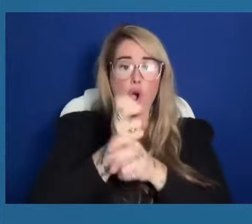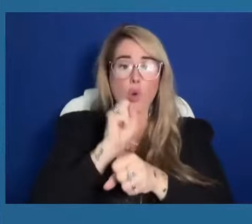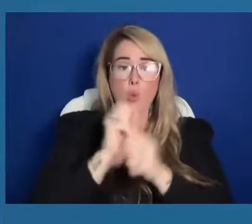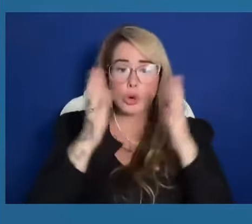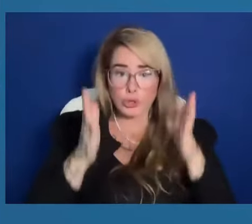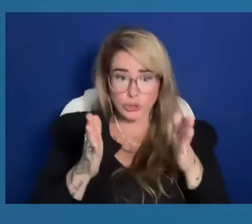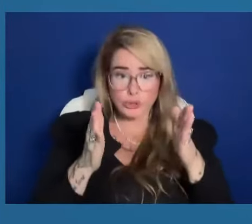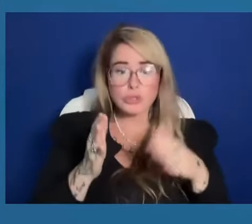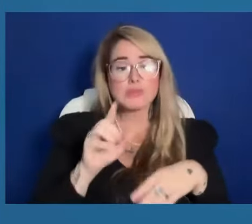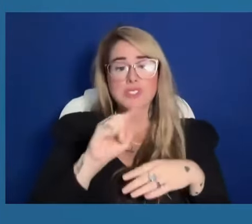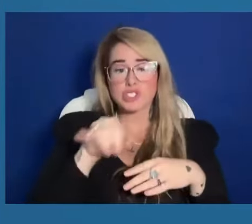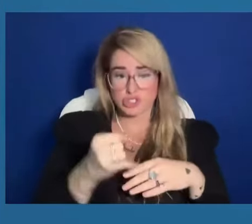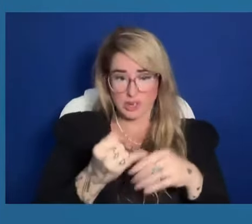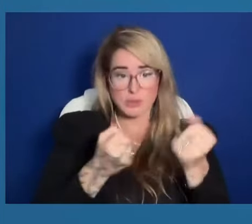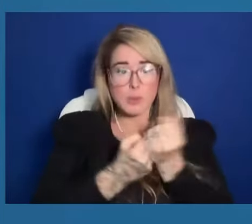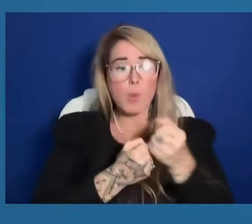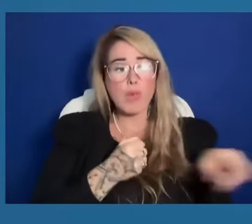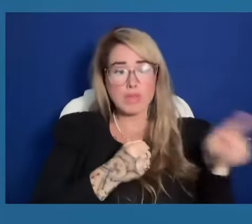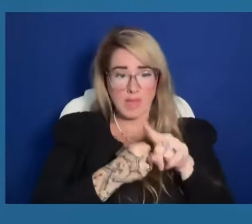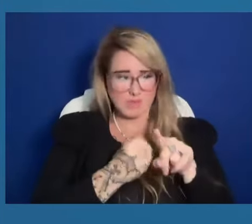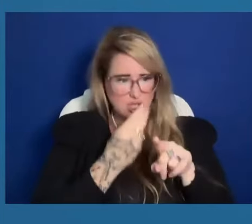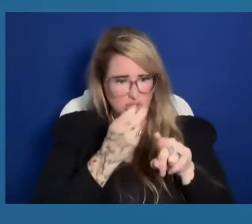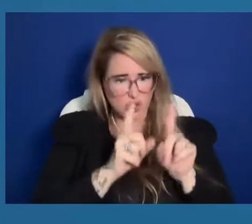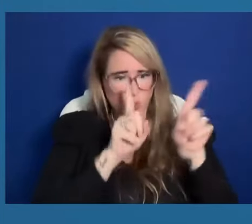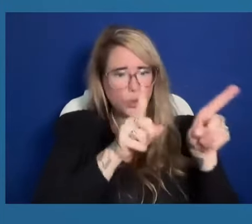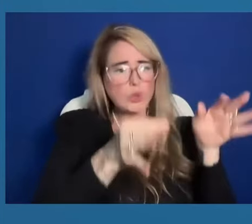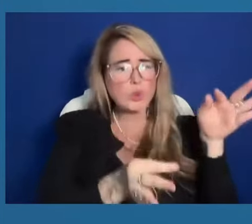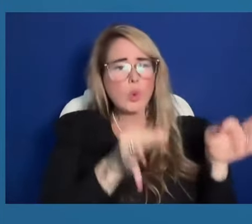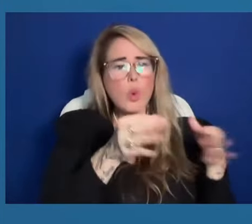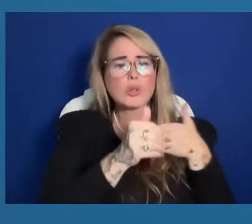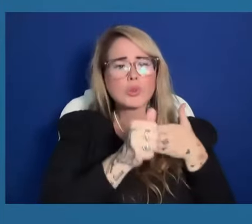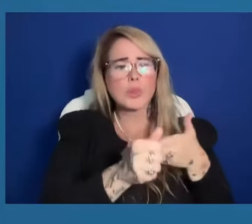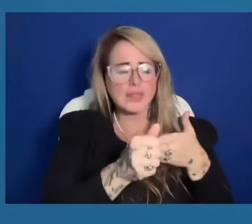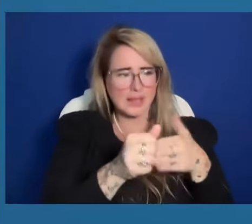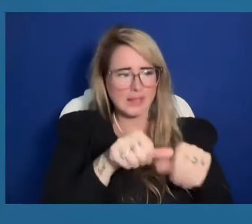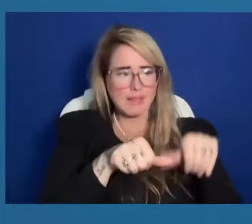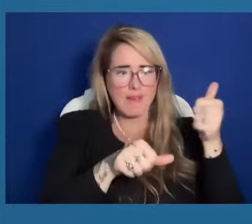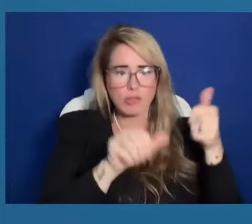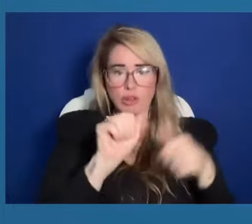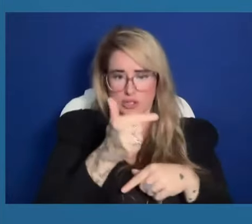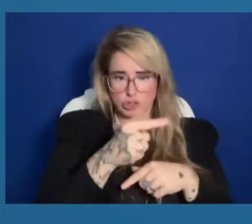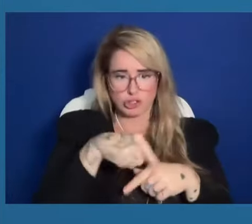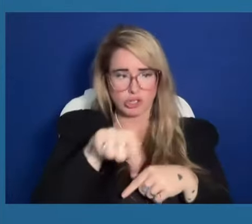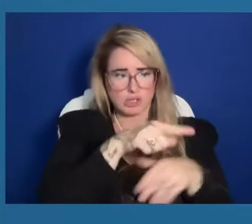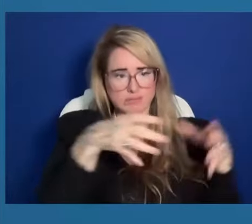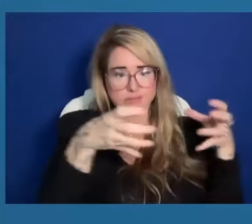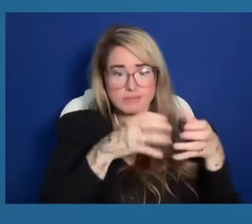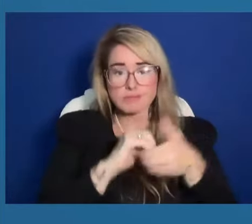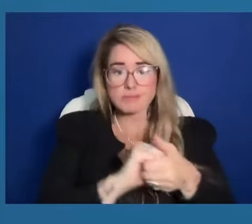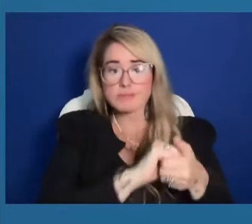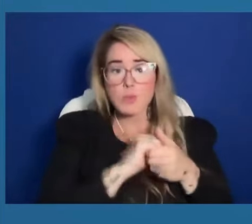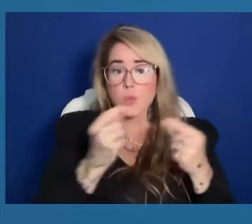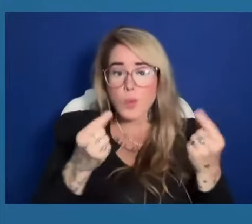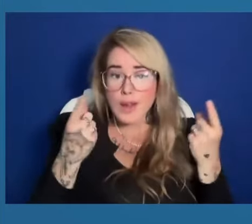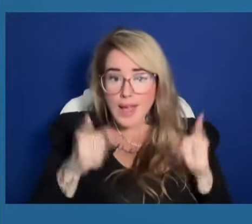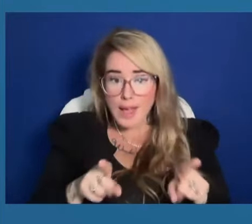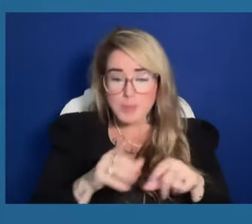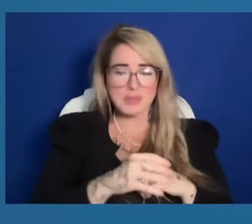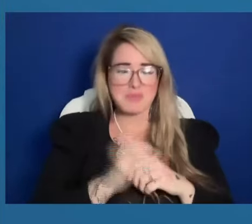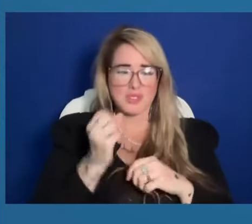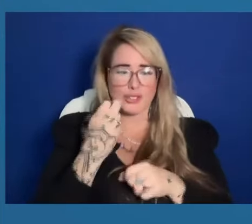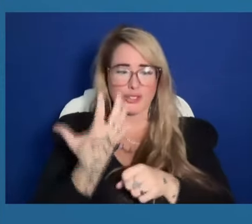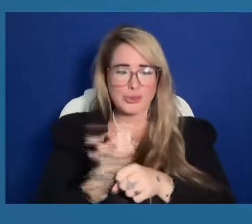on their side and went to court leading her fellow attorneys generals. What happened? She